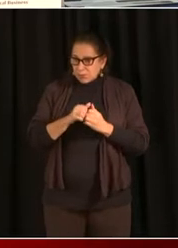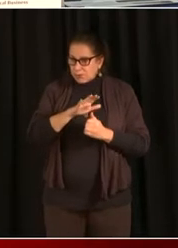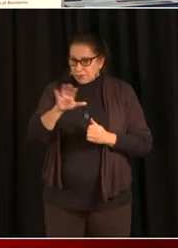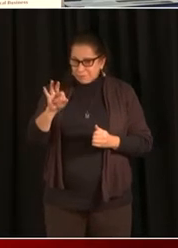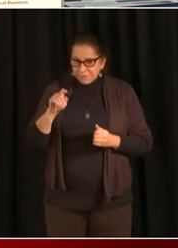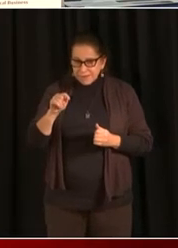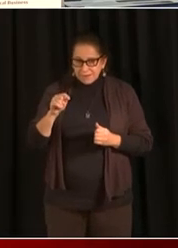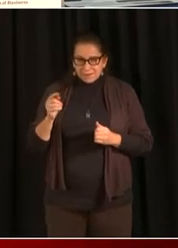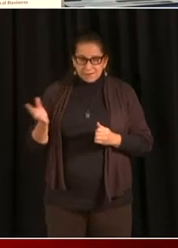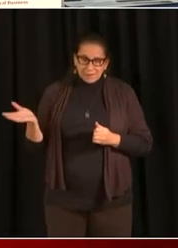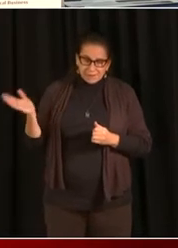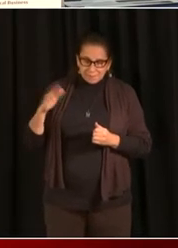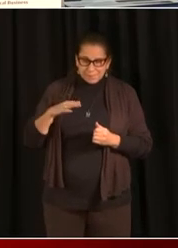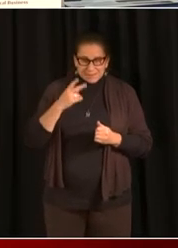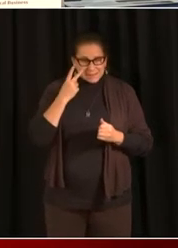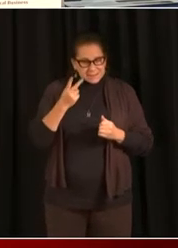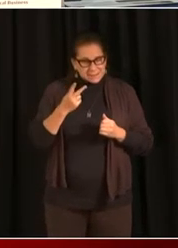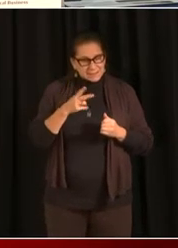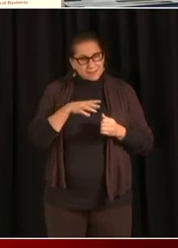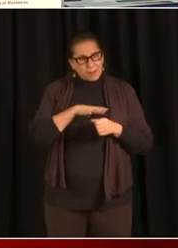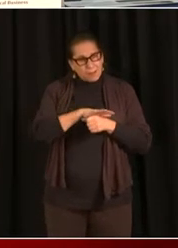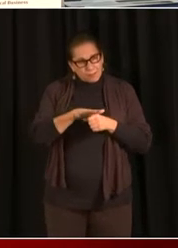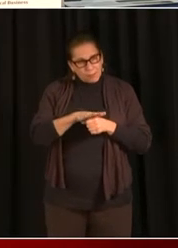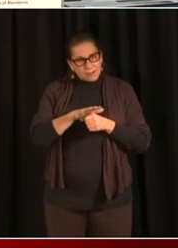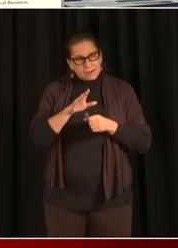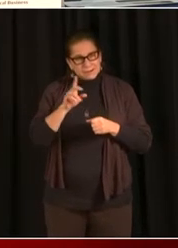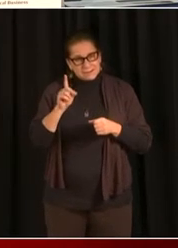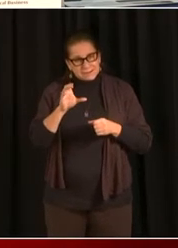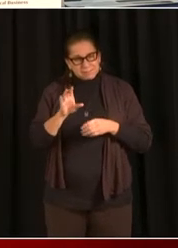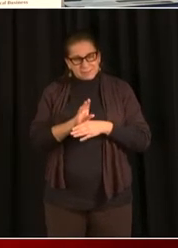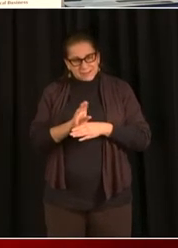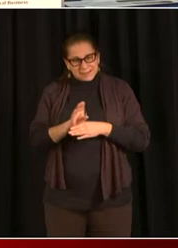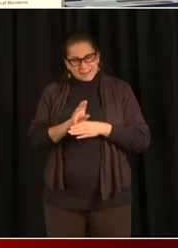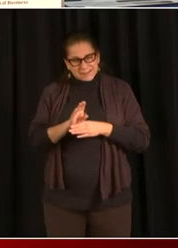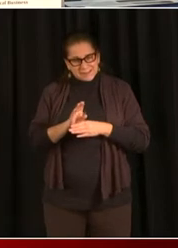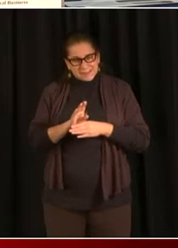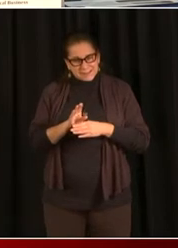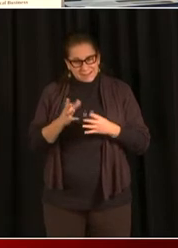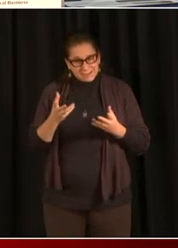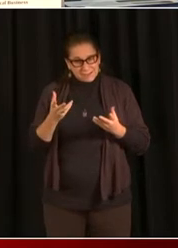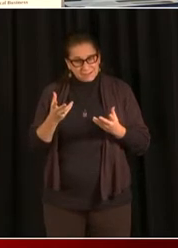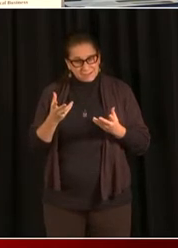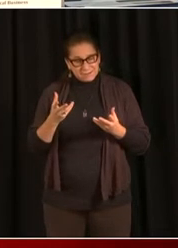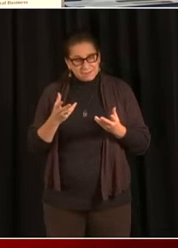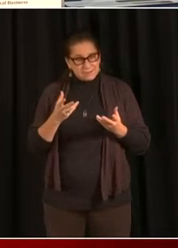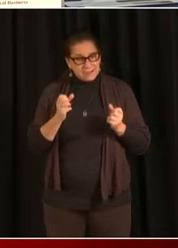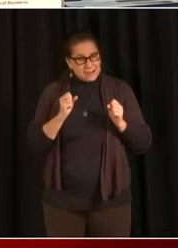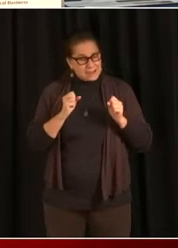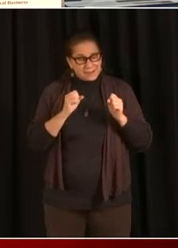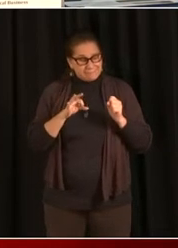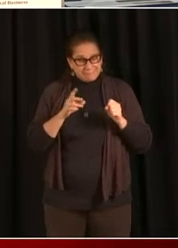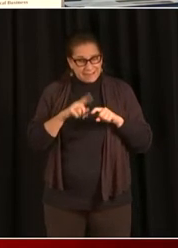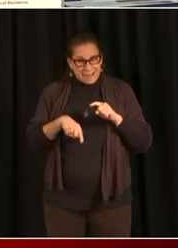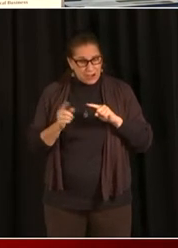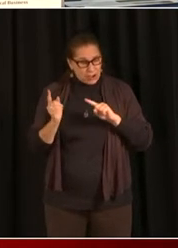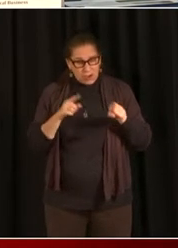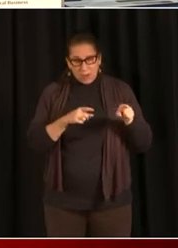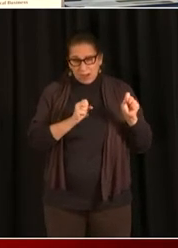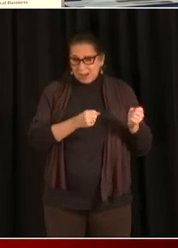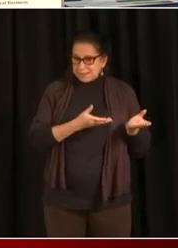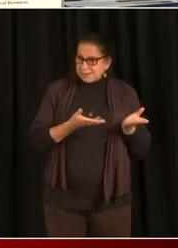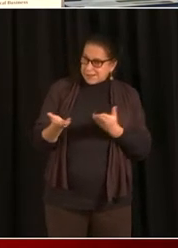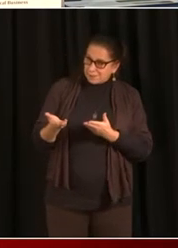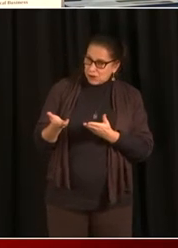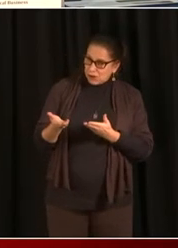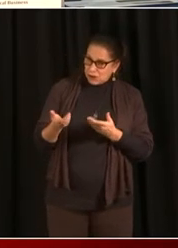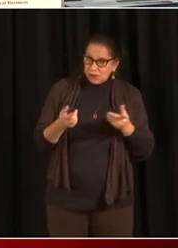our friends to do the same things. Many of our local businesses have the capacity to deliver, and then those that don't have